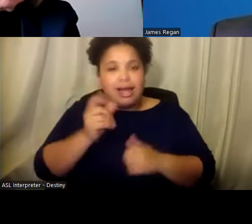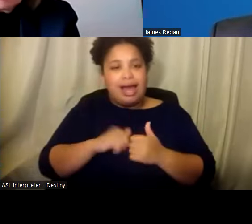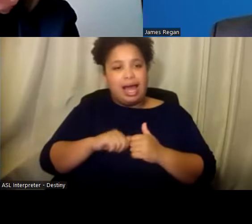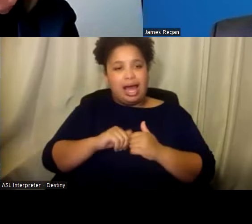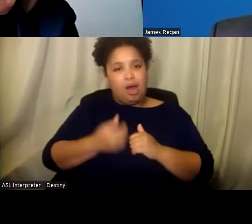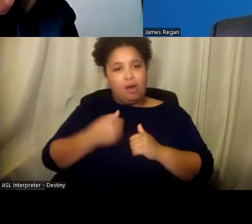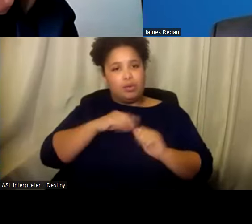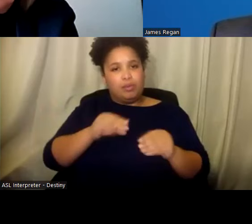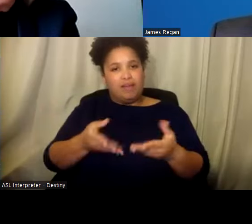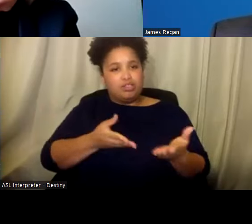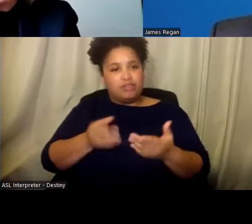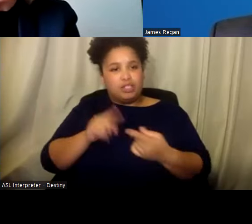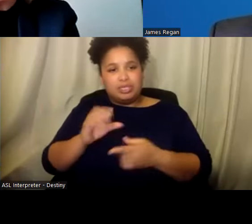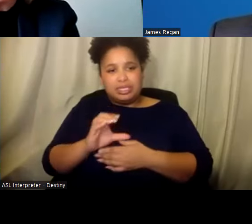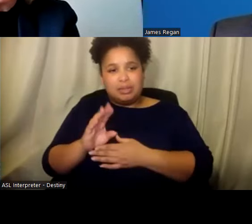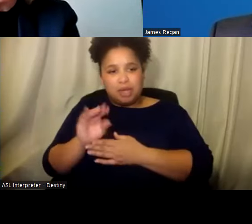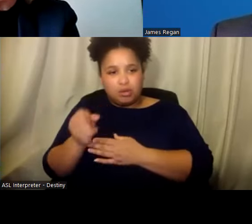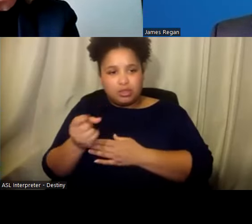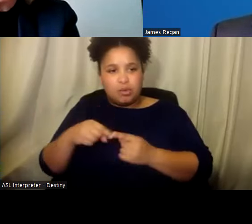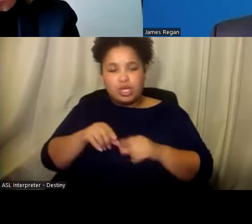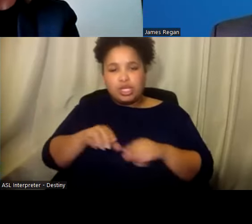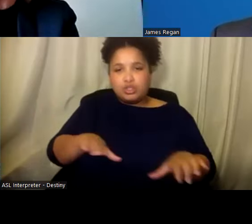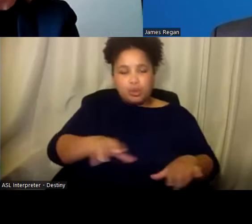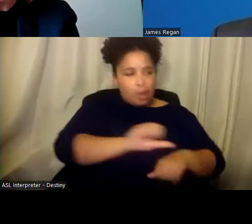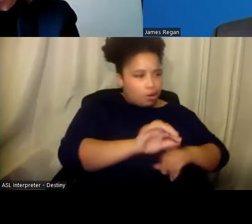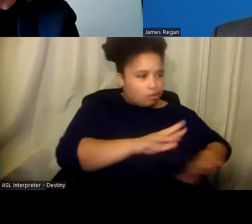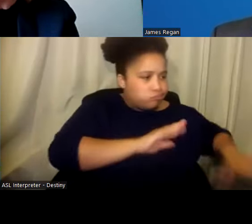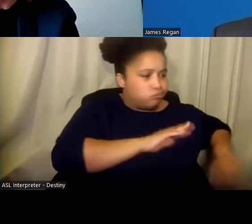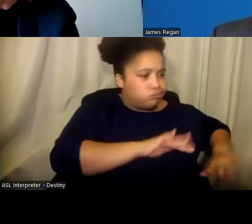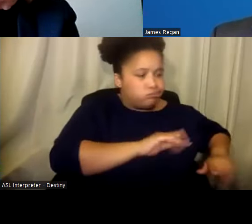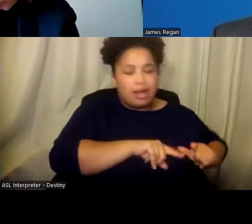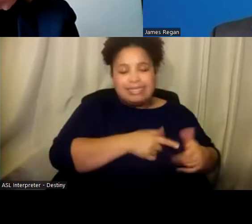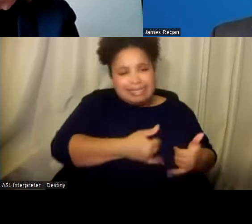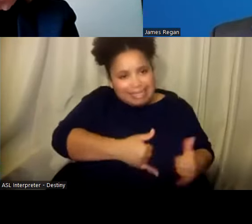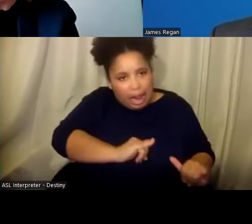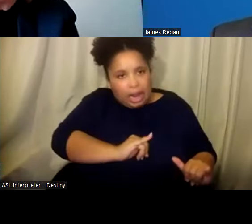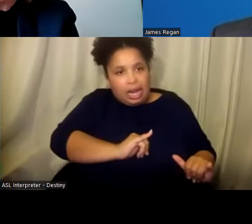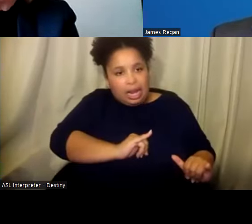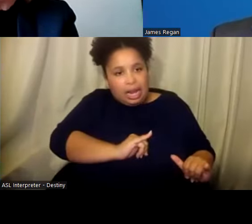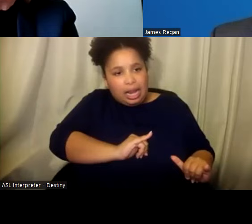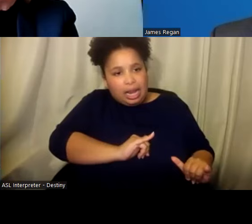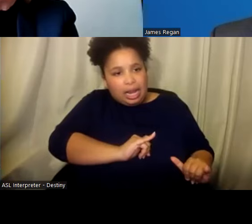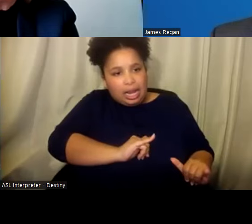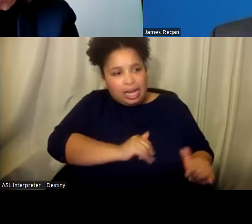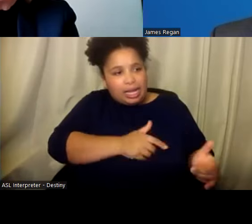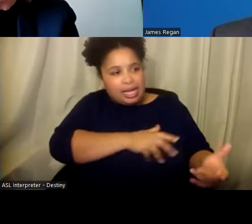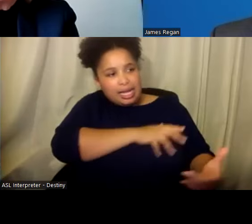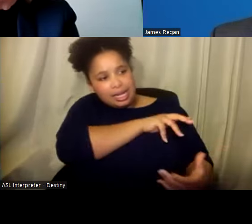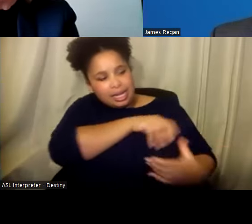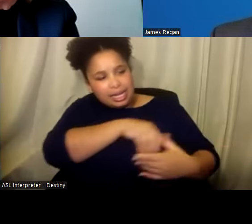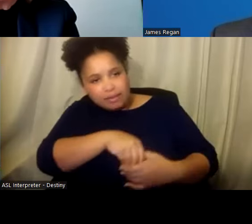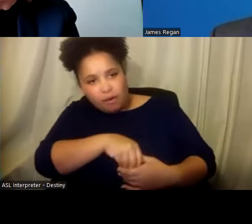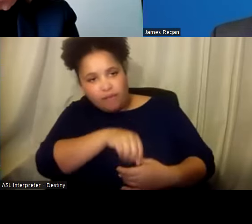this service to CBOs so that then we can do the back end, or we can do all that and we can still engage CBOs? Otherwise, it's the